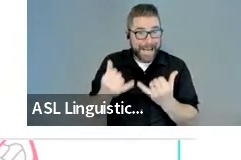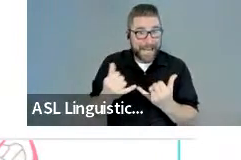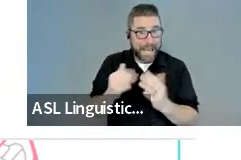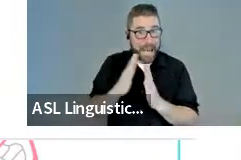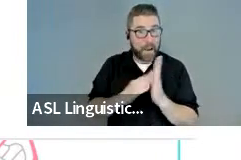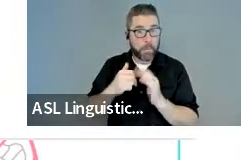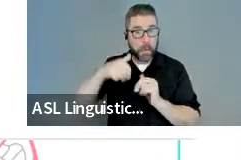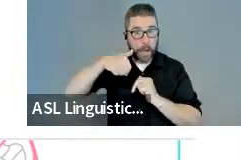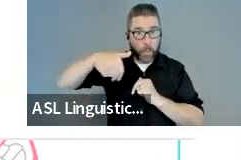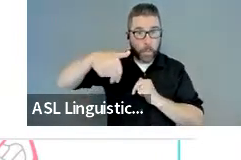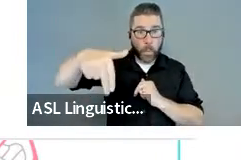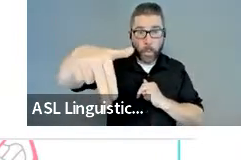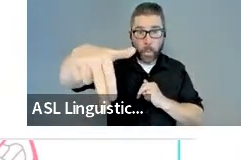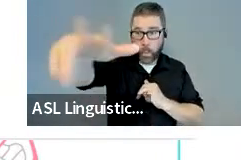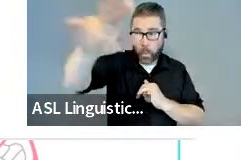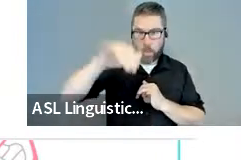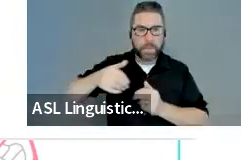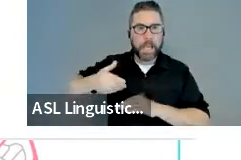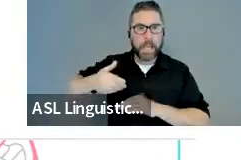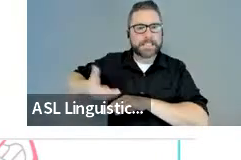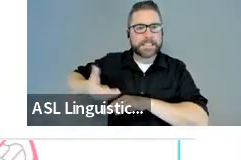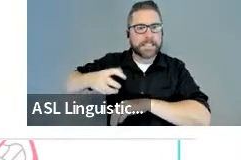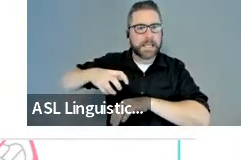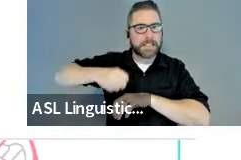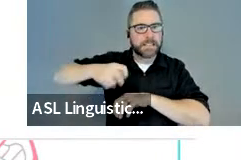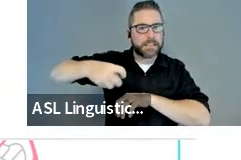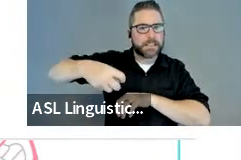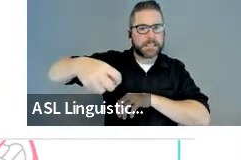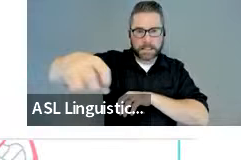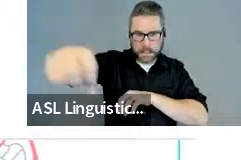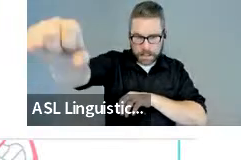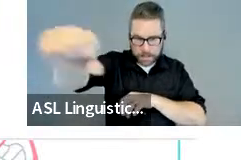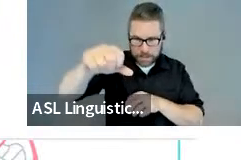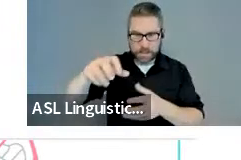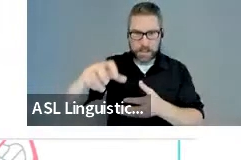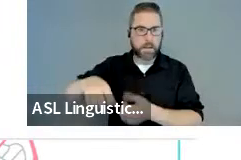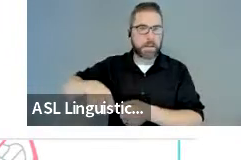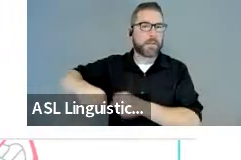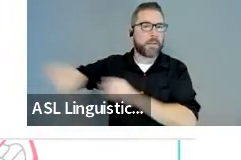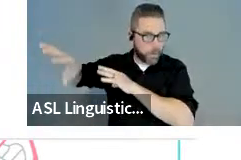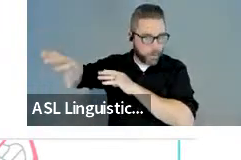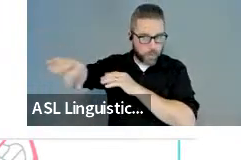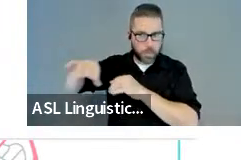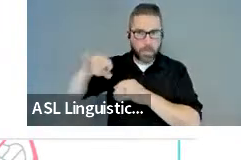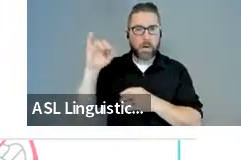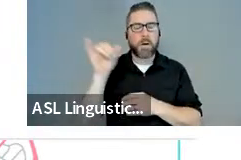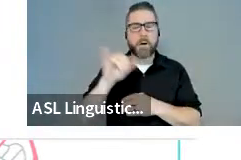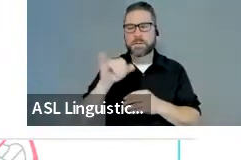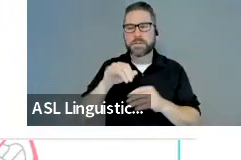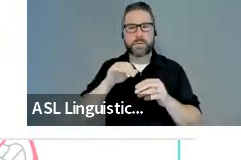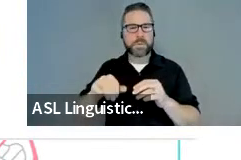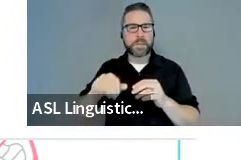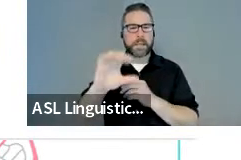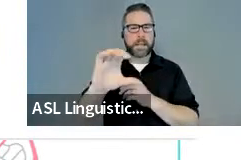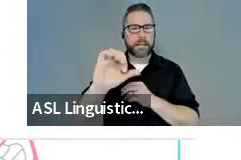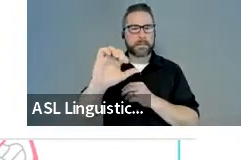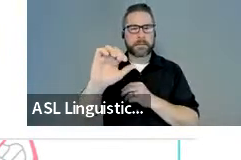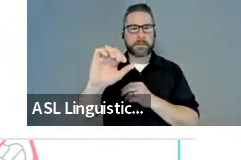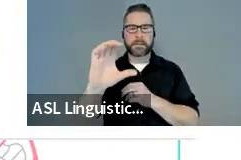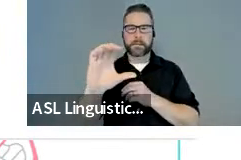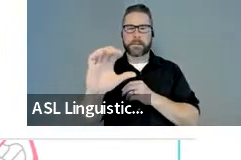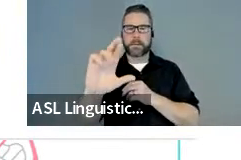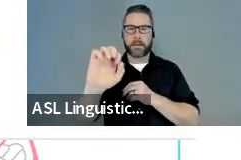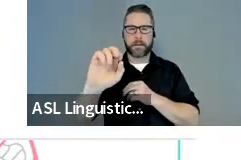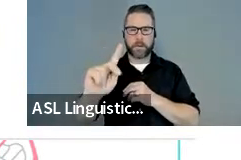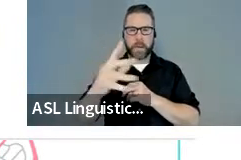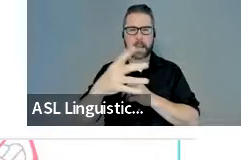sort of like sealing the pavement or the road itself to like make it smoother and safer for bikes to transit. And then also, of course,